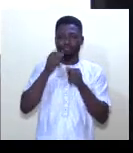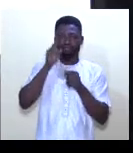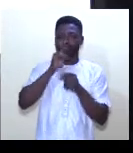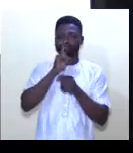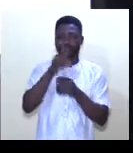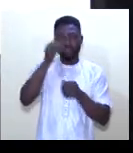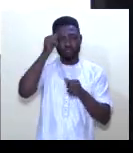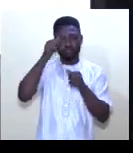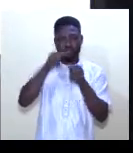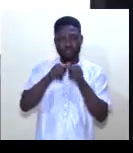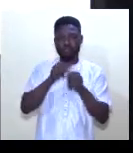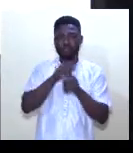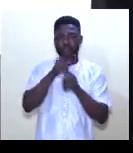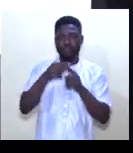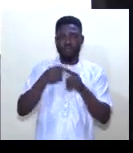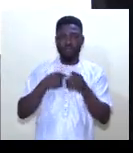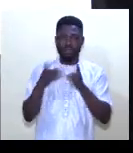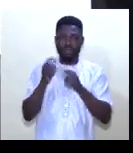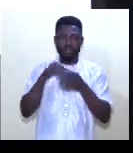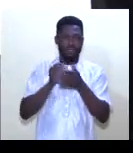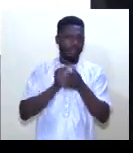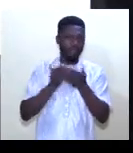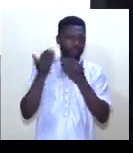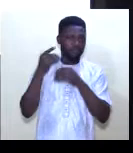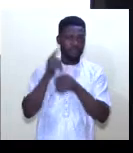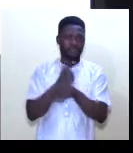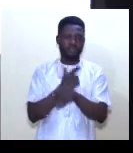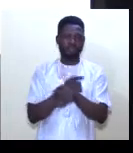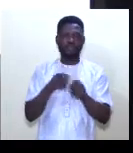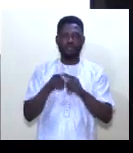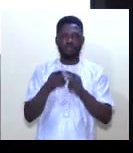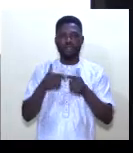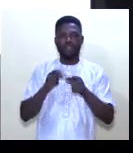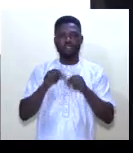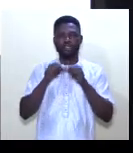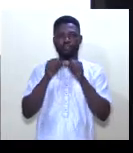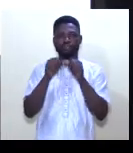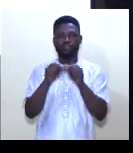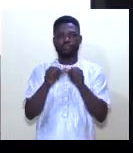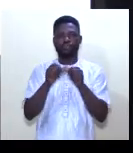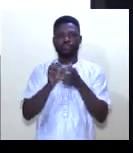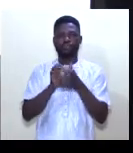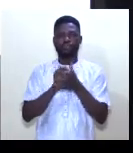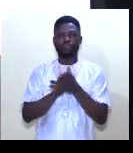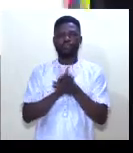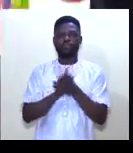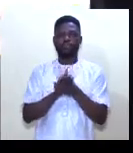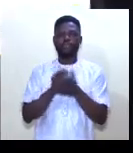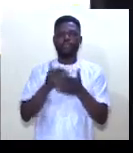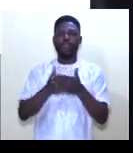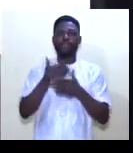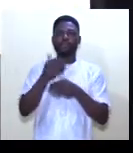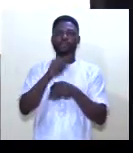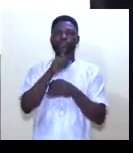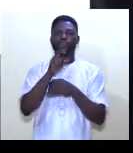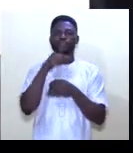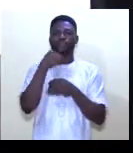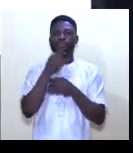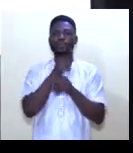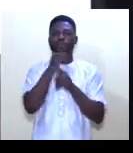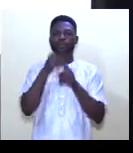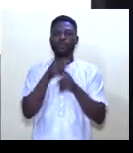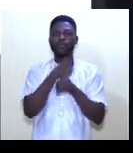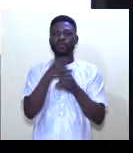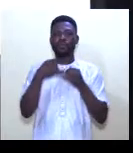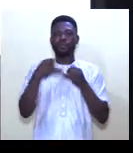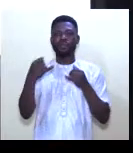you recall us doing something like this in our previous lesson. So let's move on. The next question